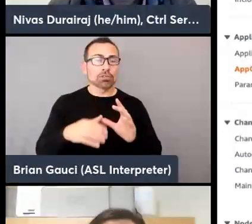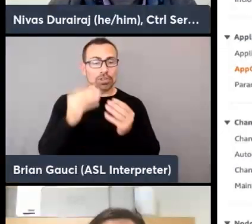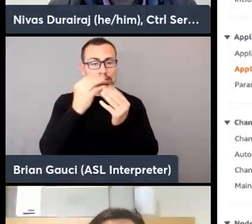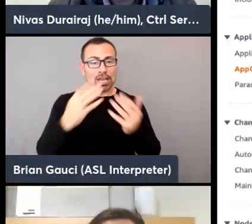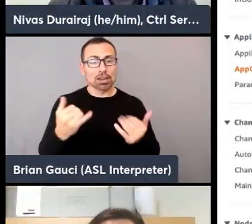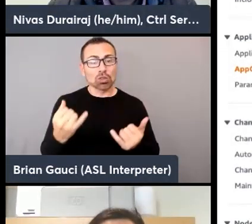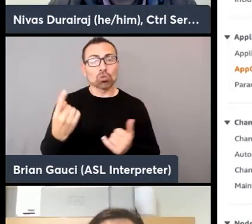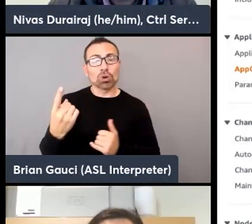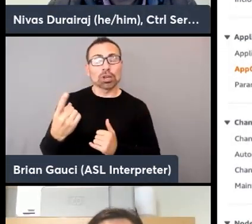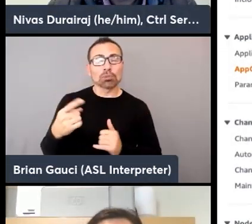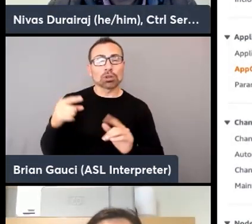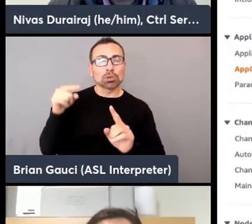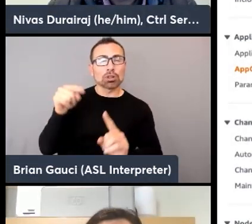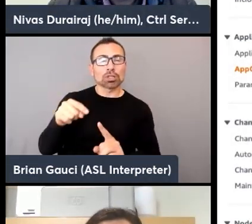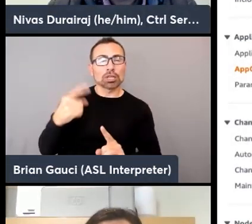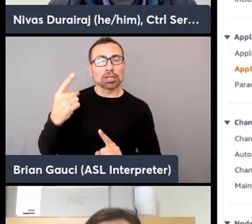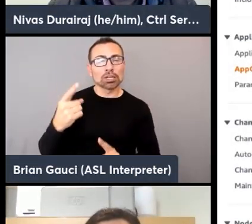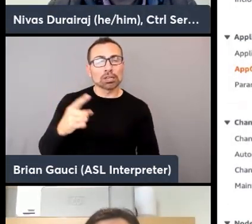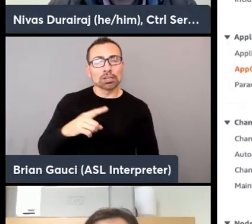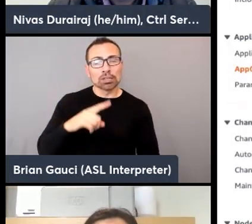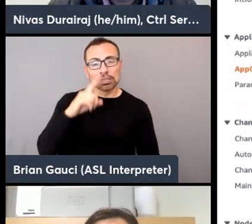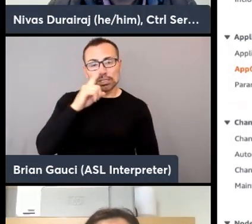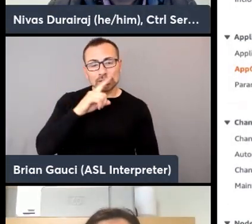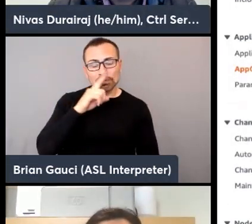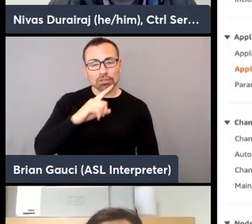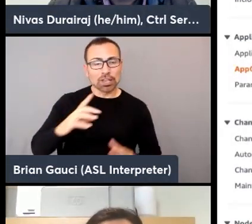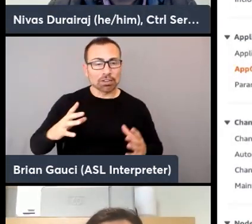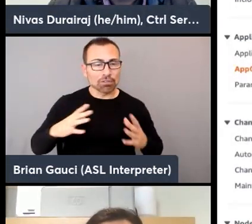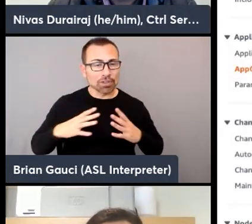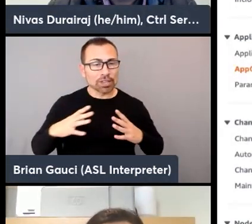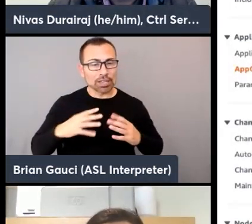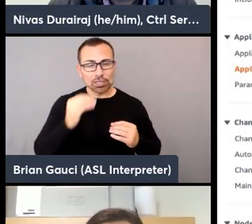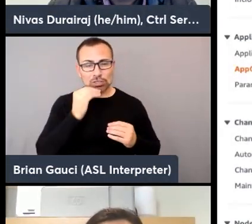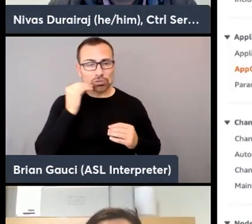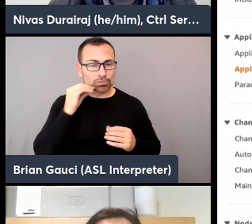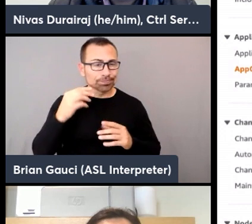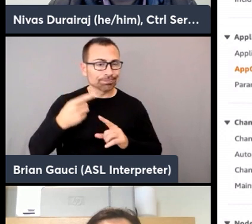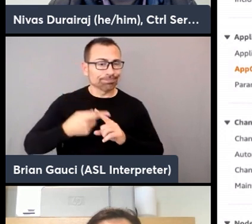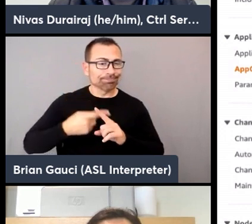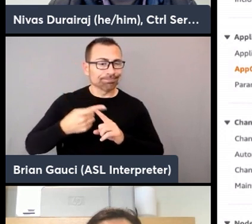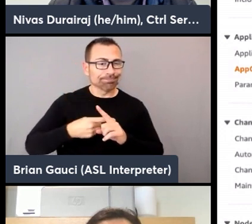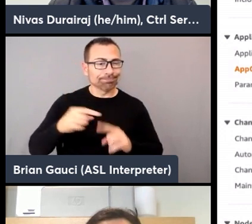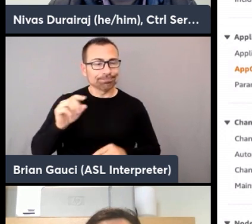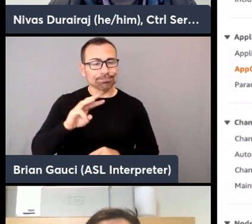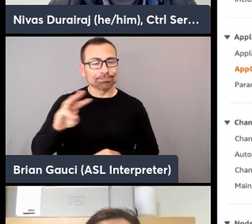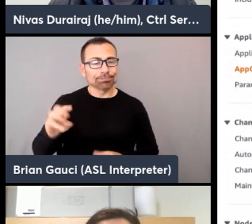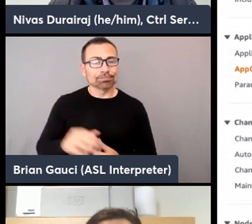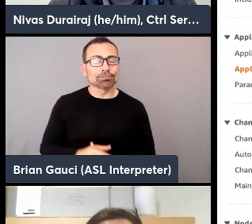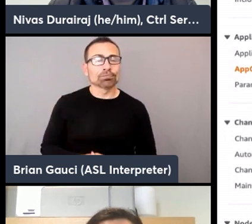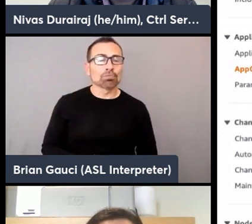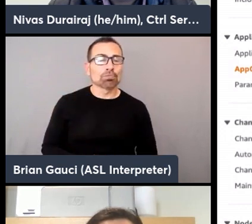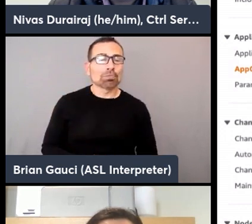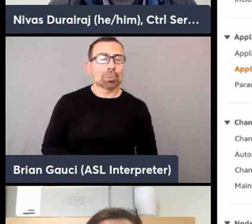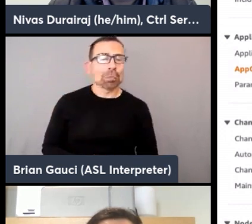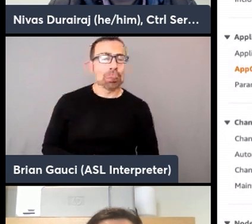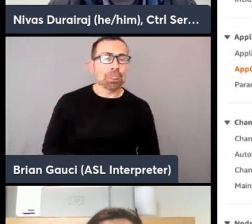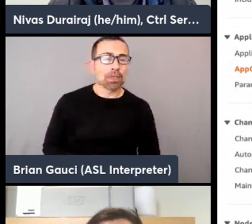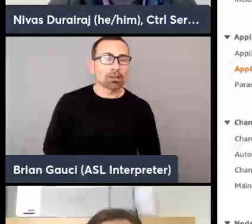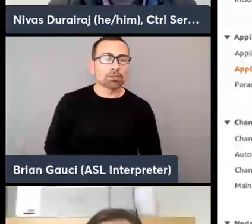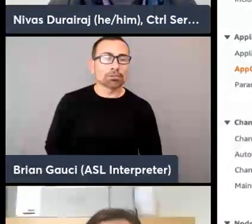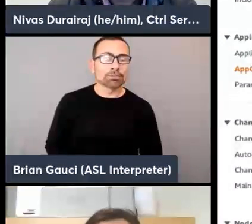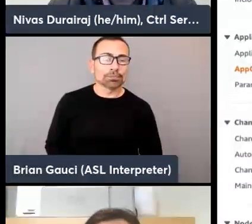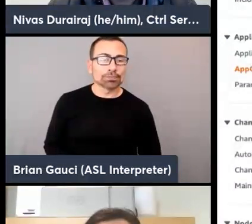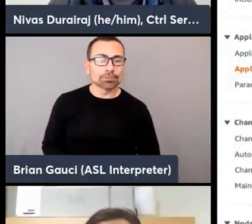one here. It's a fake vacation home rental website. So there are two different types